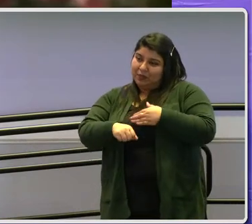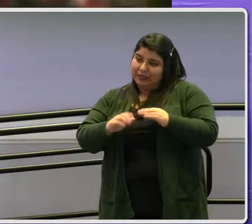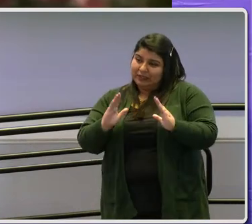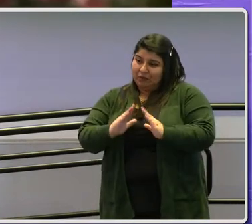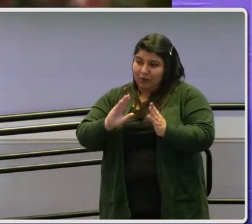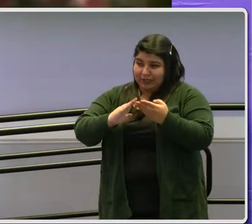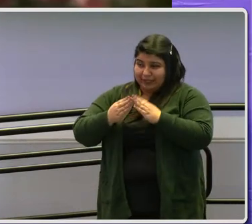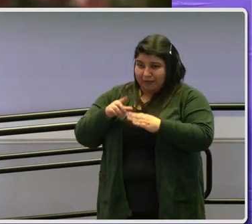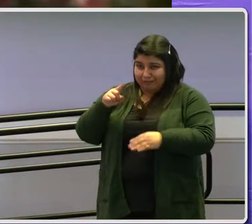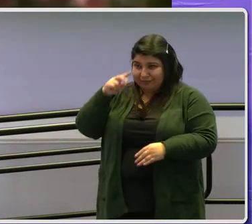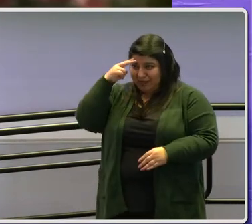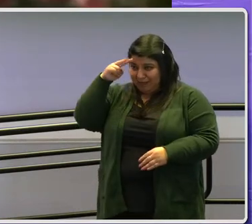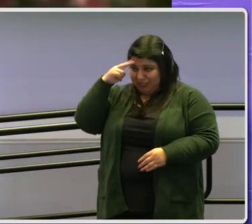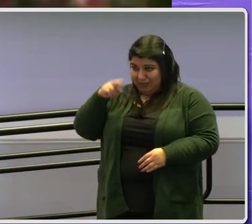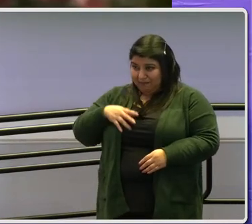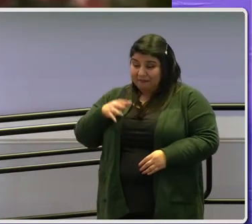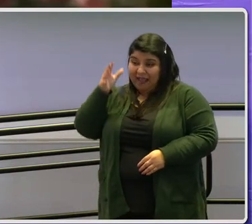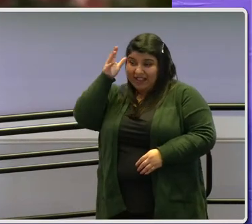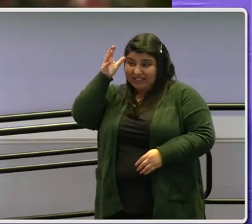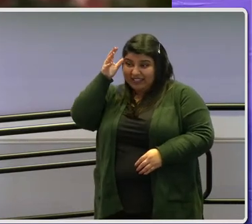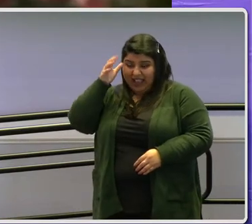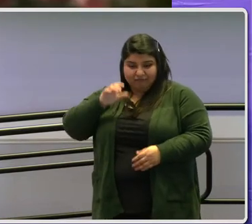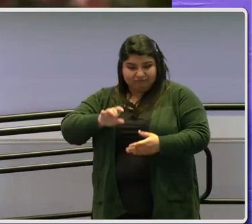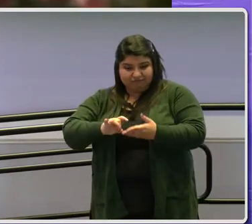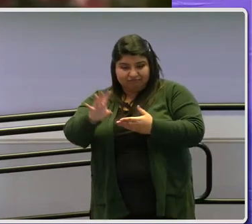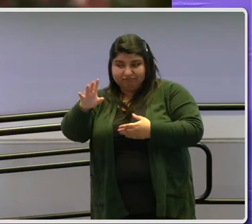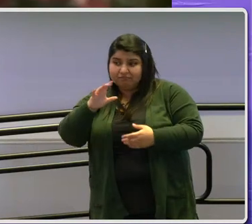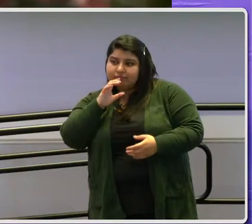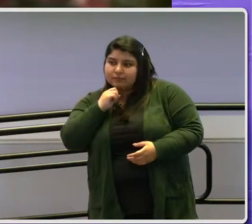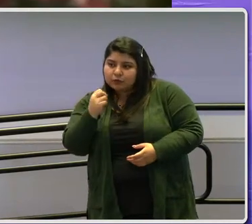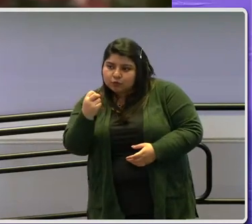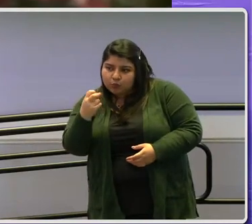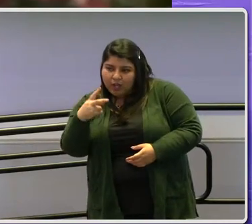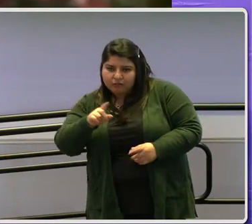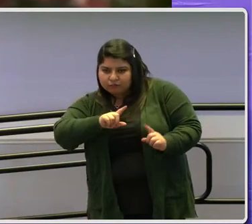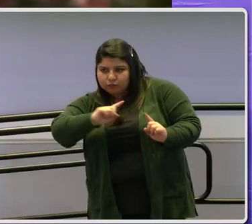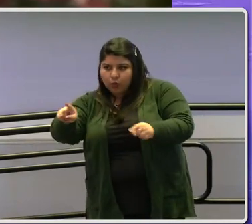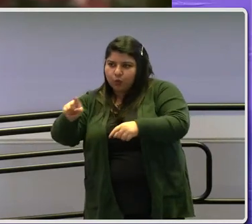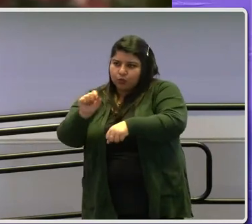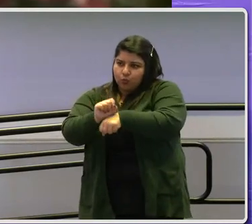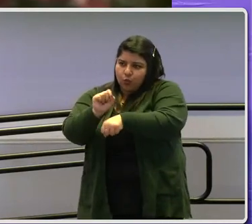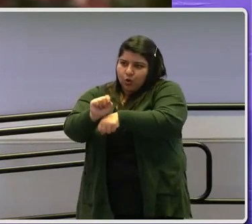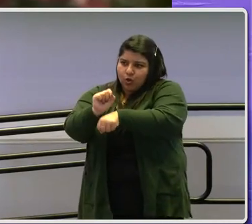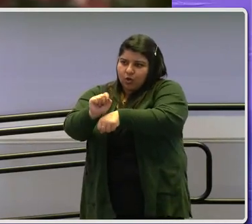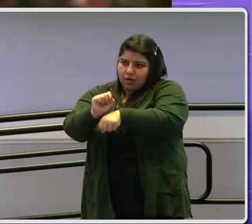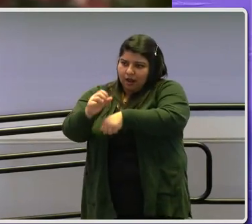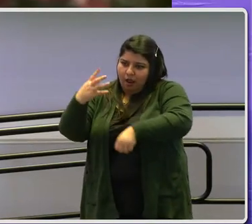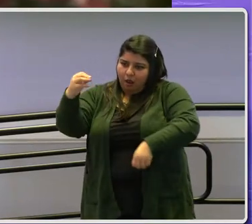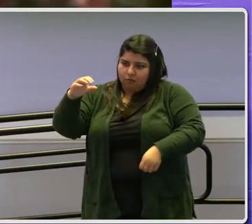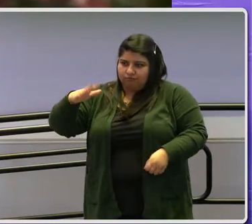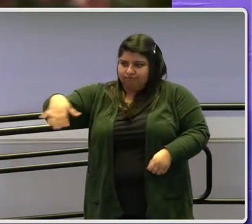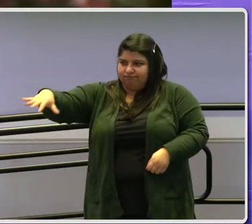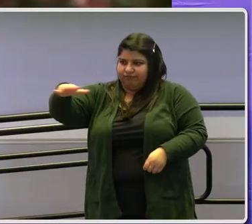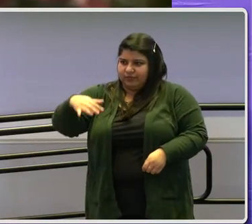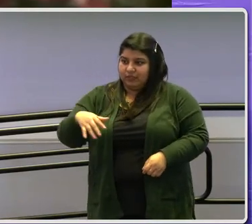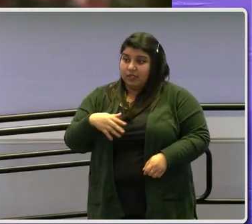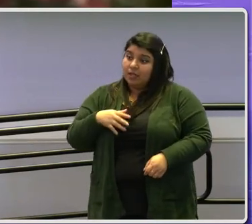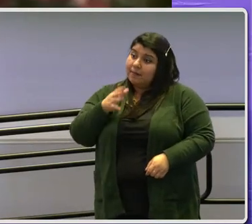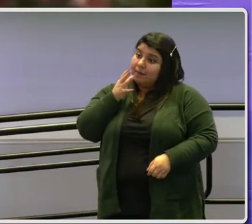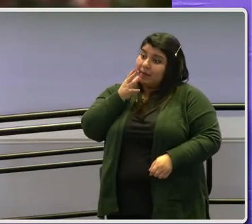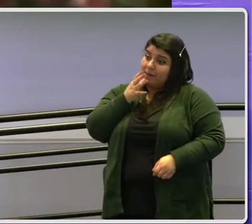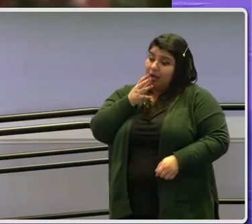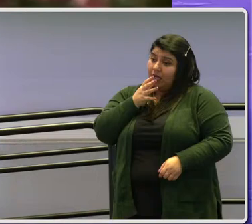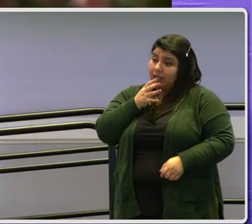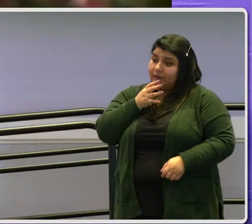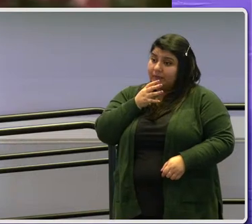Mexico. My dad was forced to leave school at the age of 12 to work in el campo. My mom was only afforded the opportunity